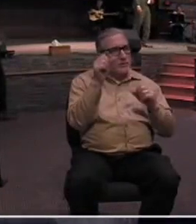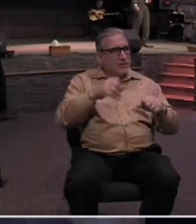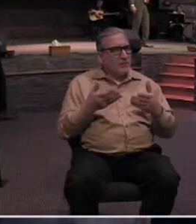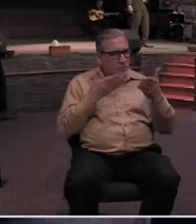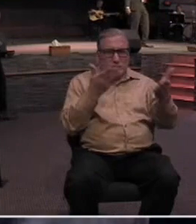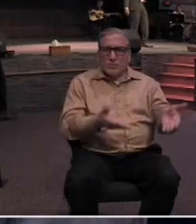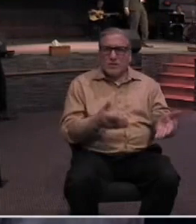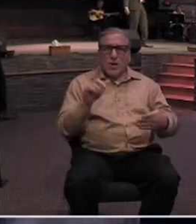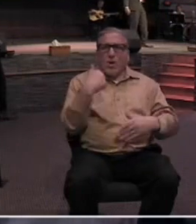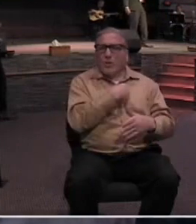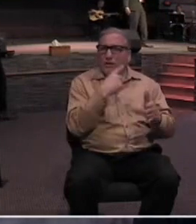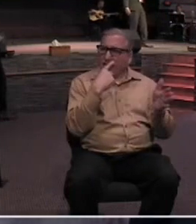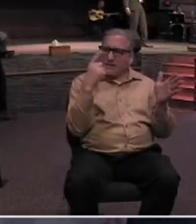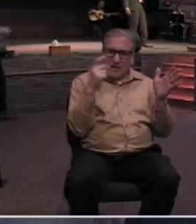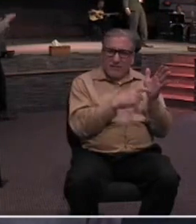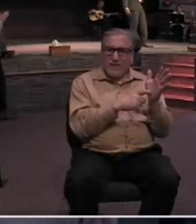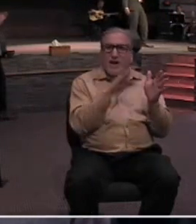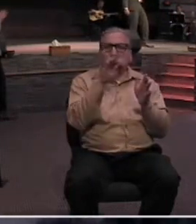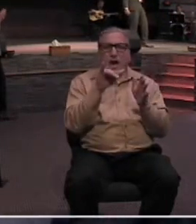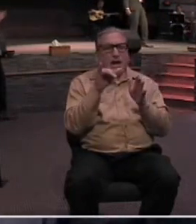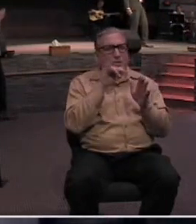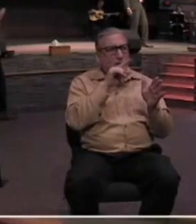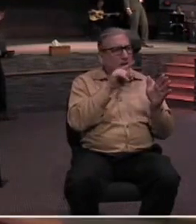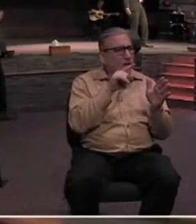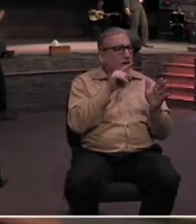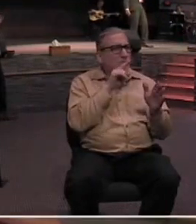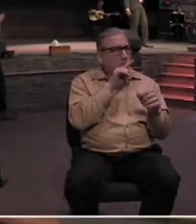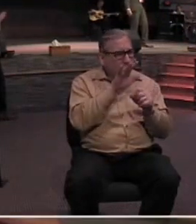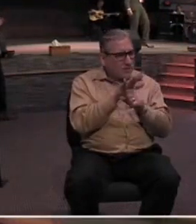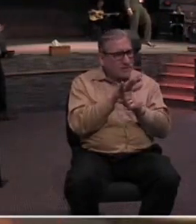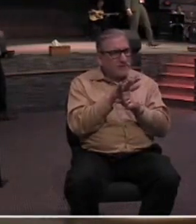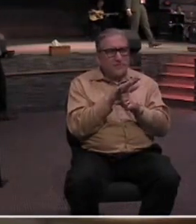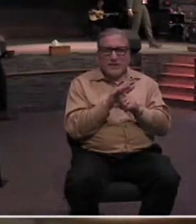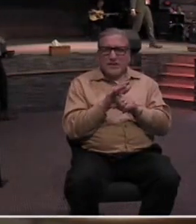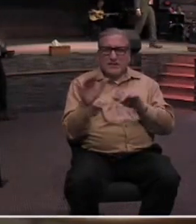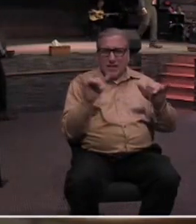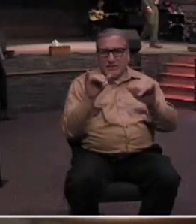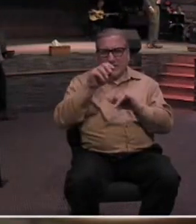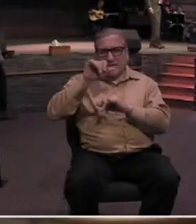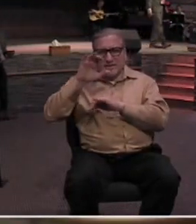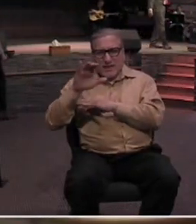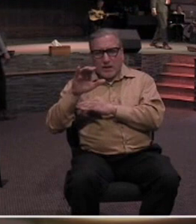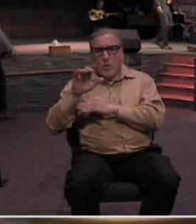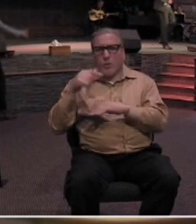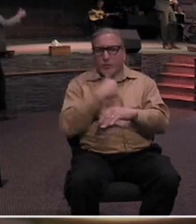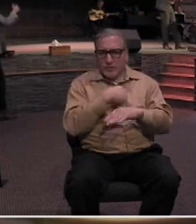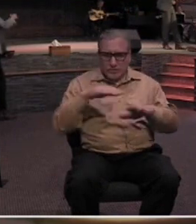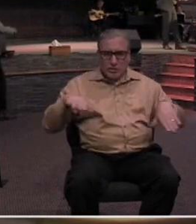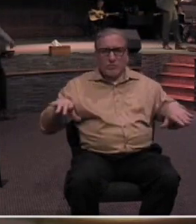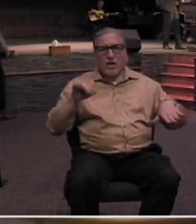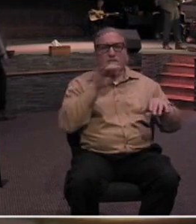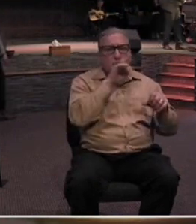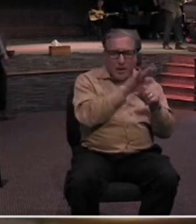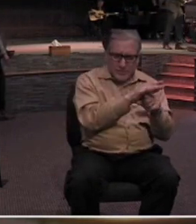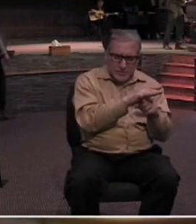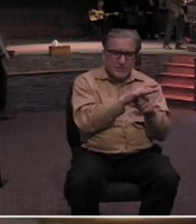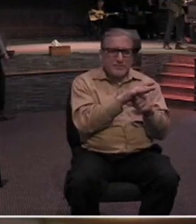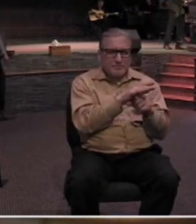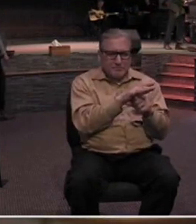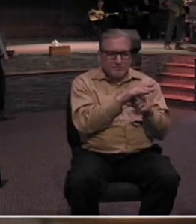We are identified by the promise. Like Isaac, we are not the children of the flesh. But we are the children of the